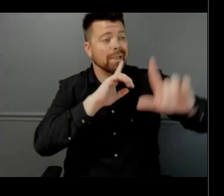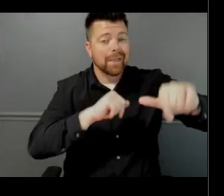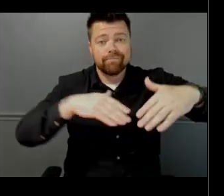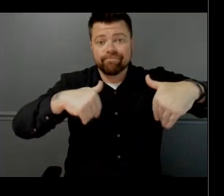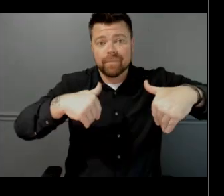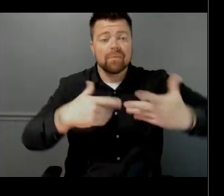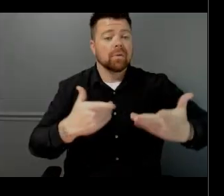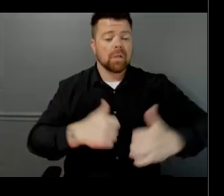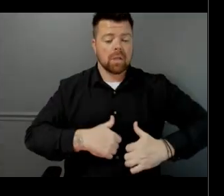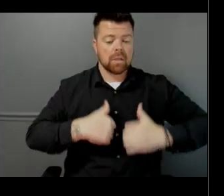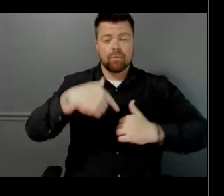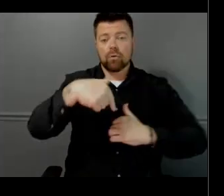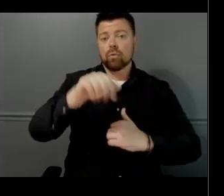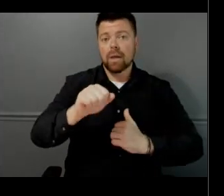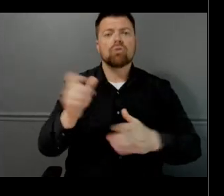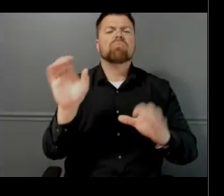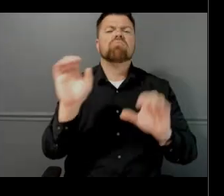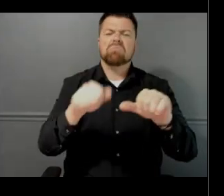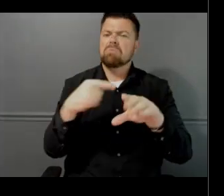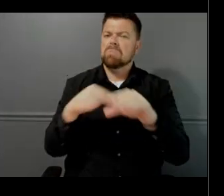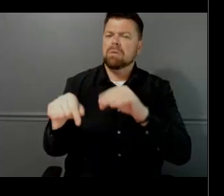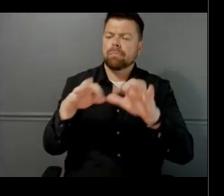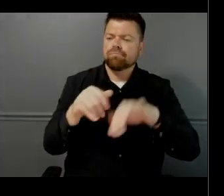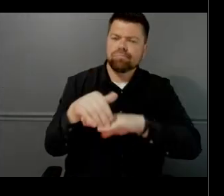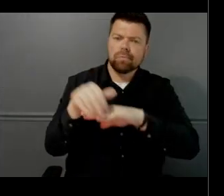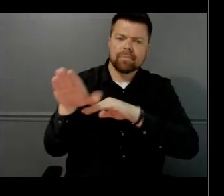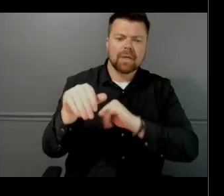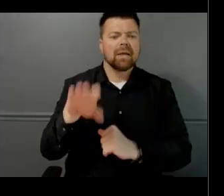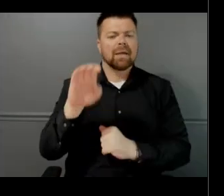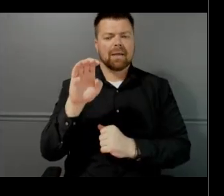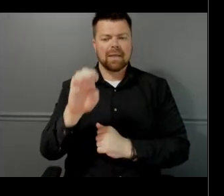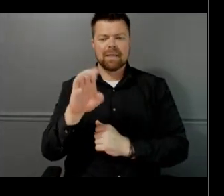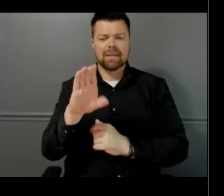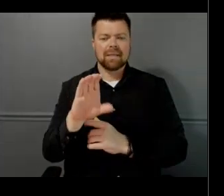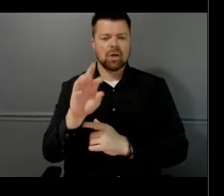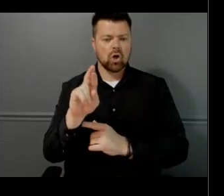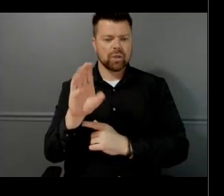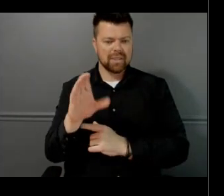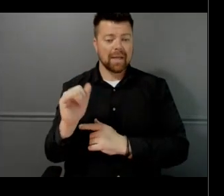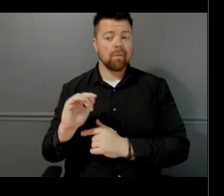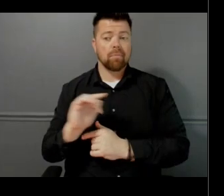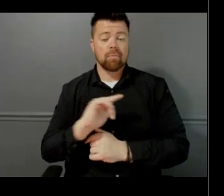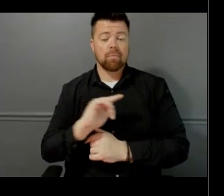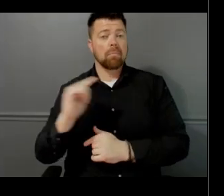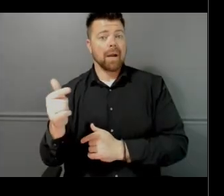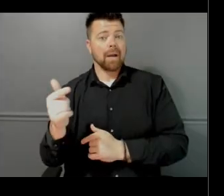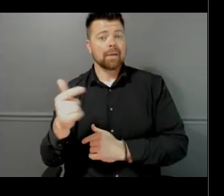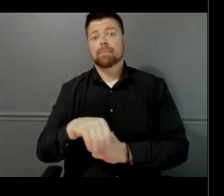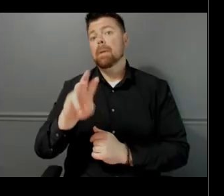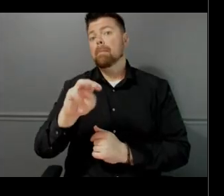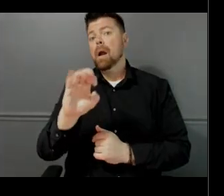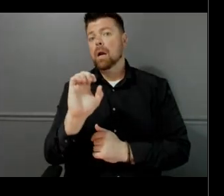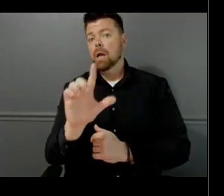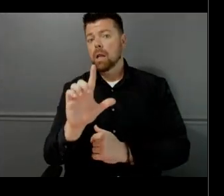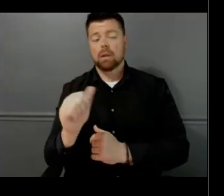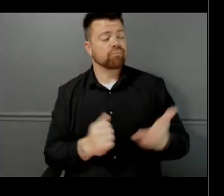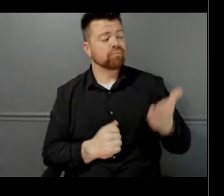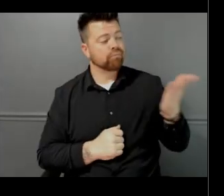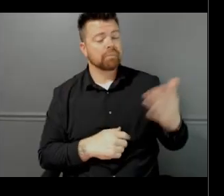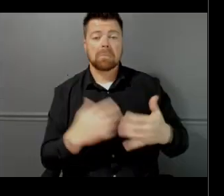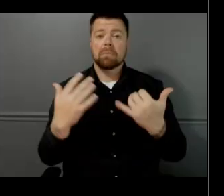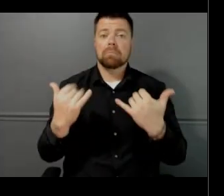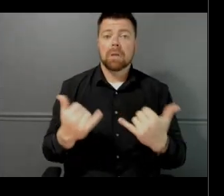Q&A, please email that question to us at the DCRC. Now I'm going to return it back to Michael, and we're going